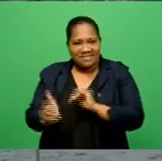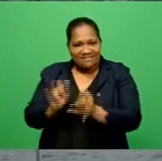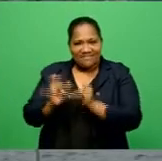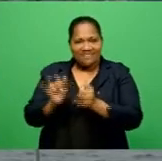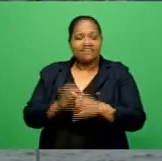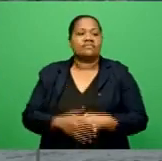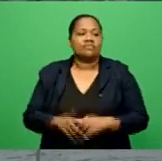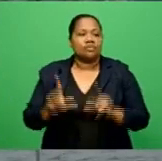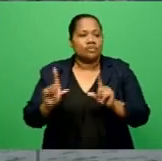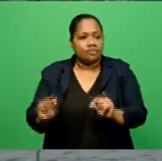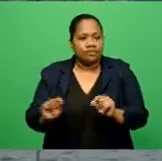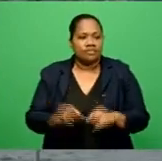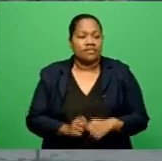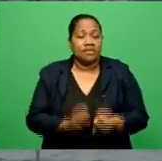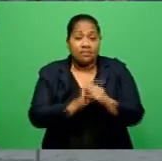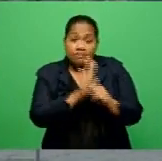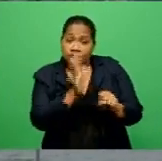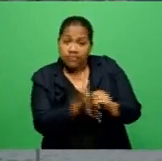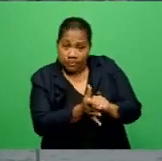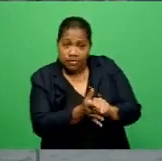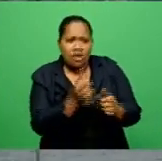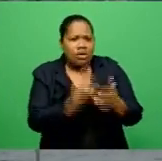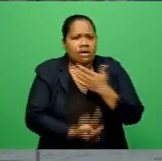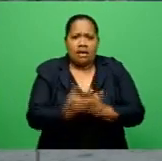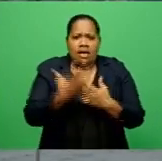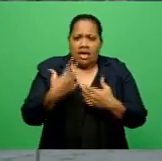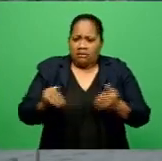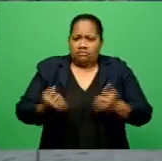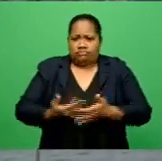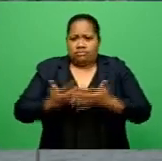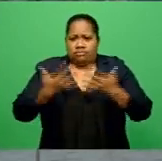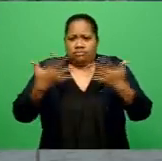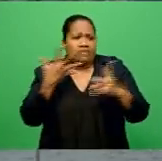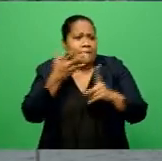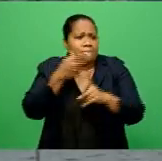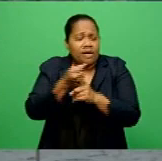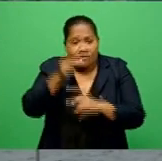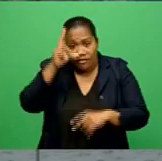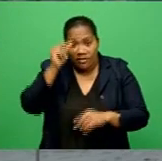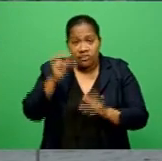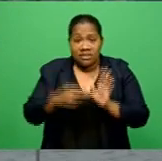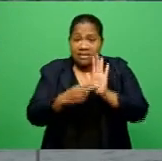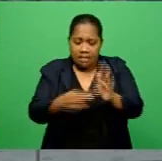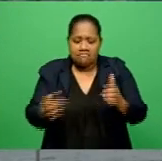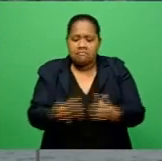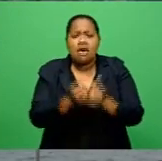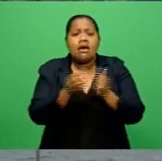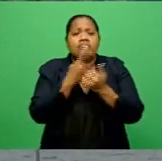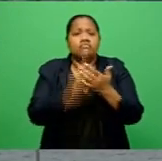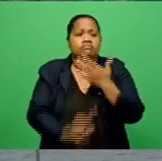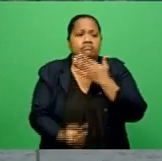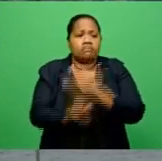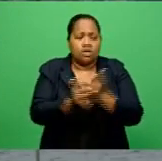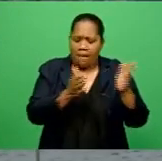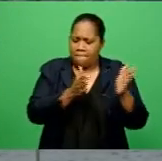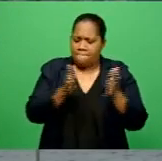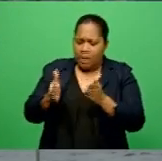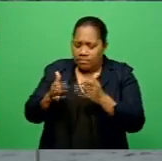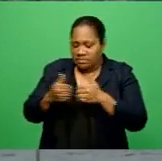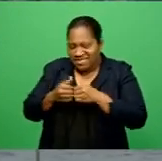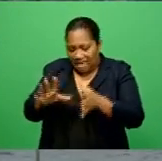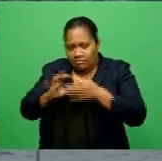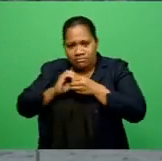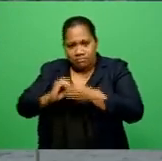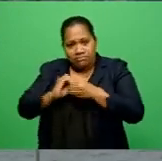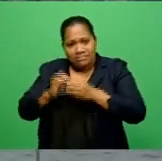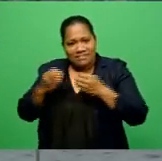COVID-19 pandemic has had a larger impact on Fijians in Nadi, many are resorting to starting their own